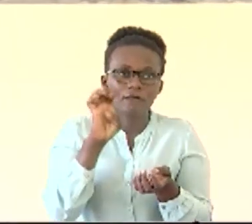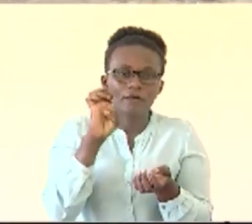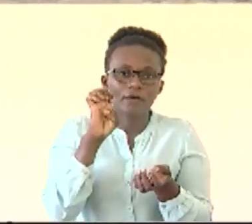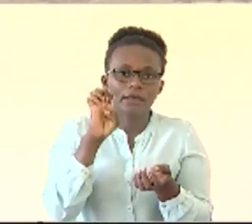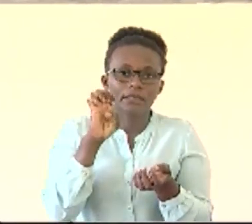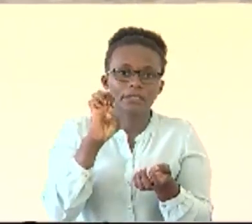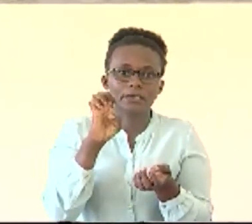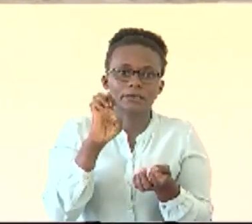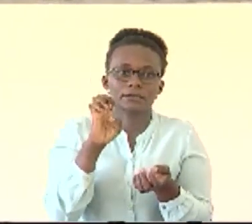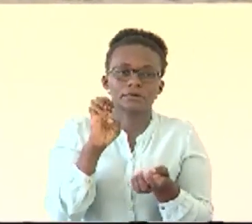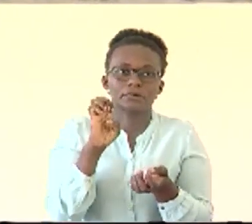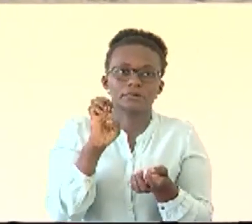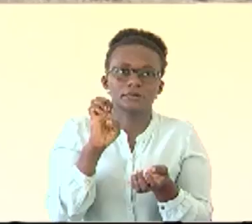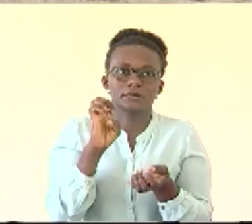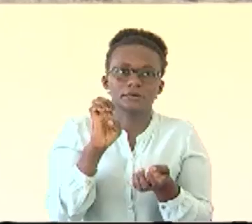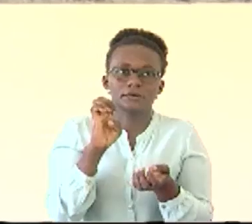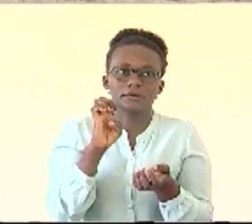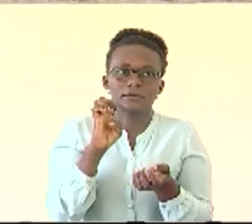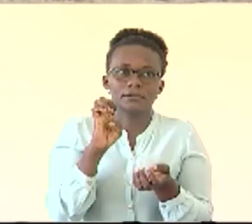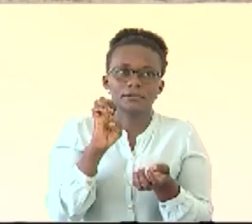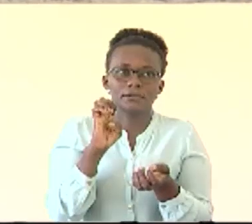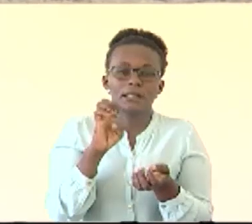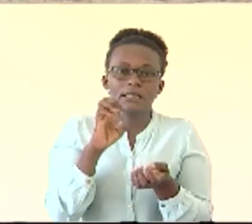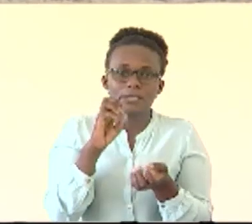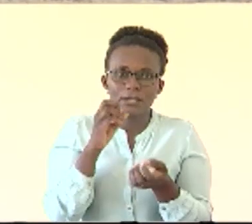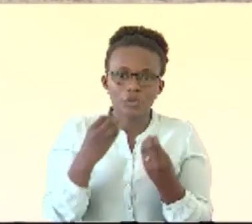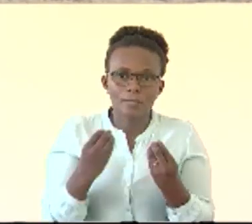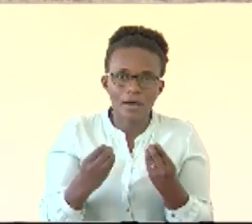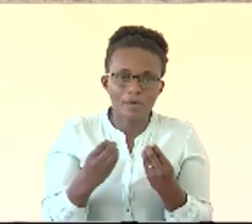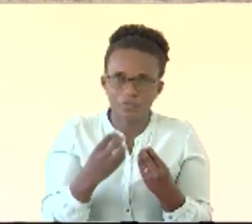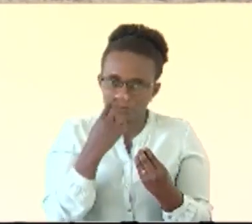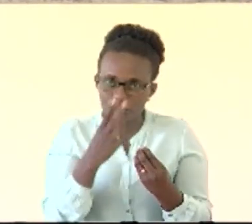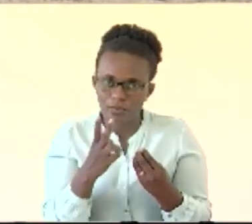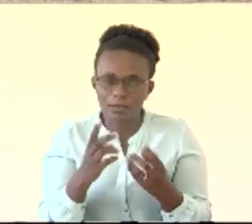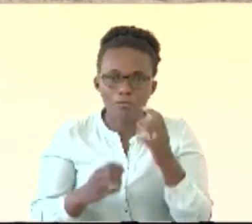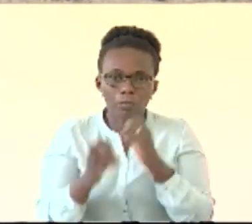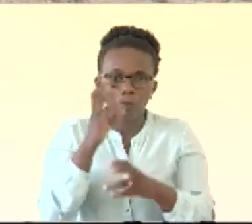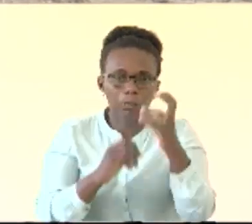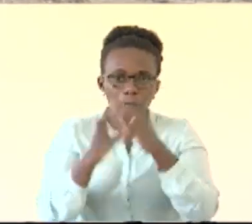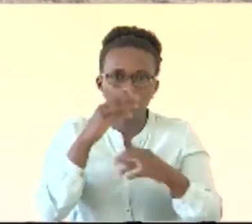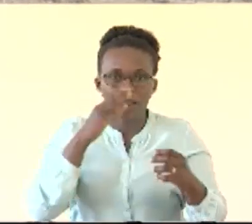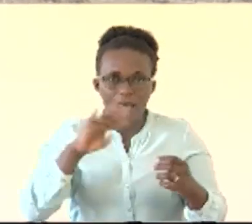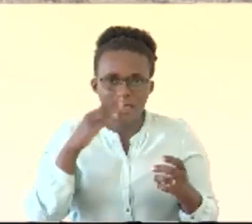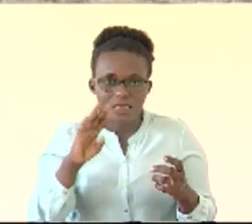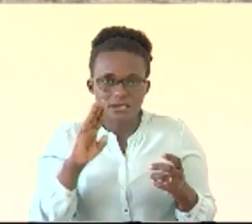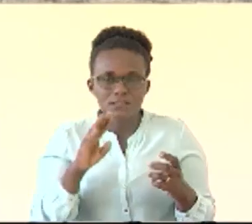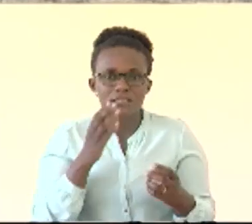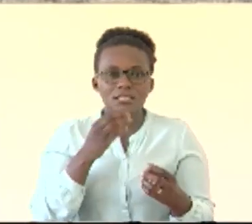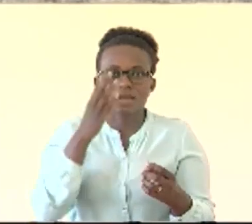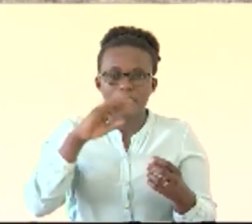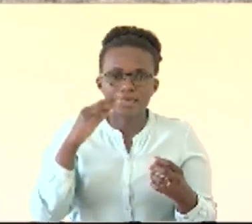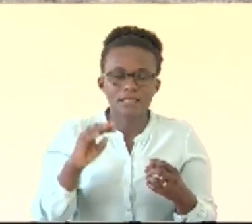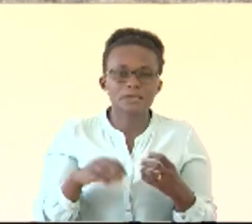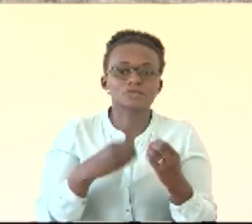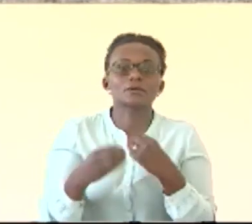the oxygen gas that is being produced. Or we can write this in this